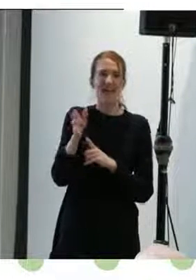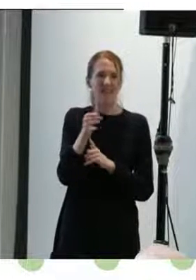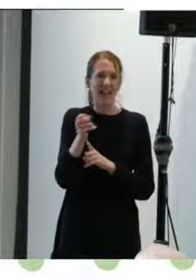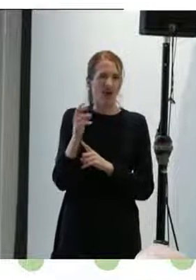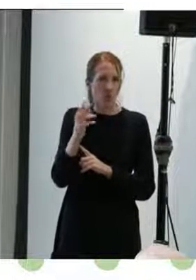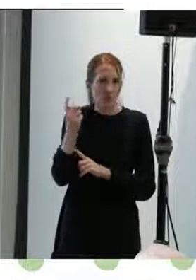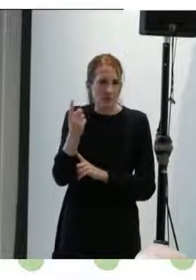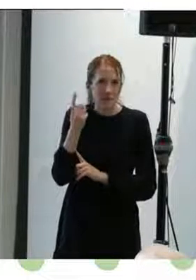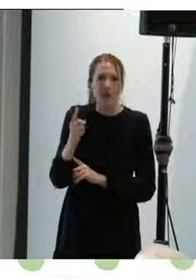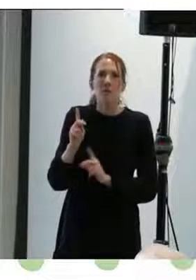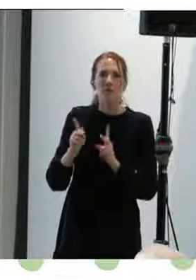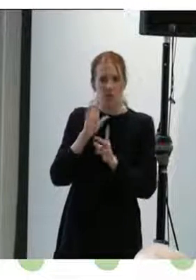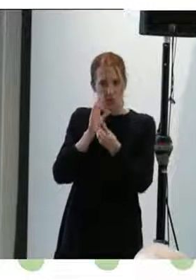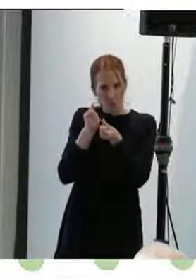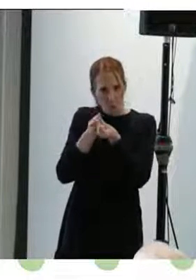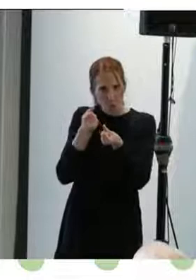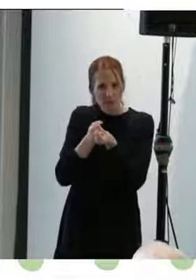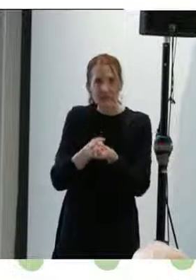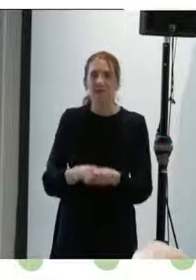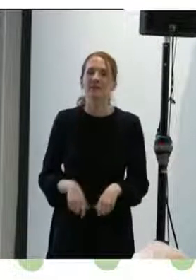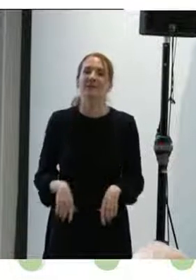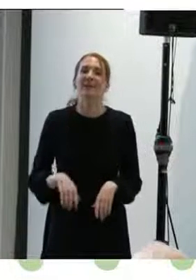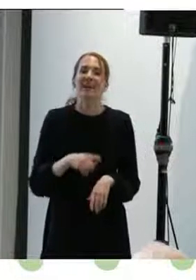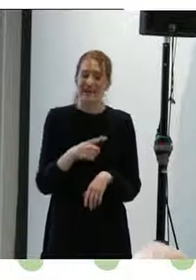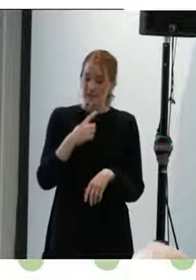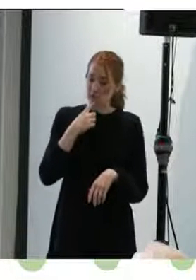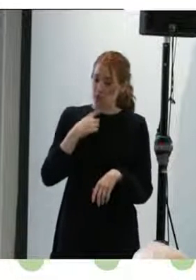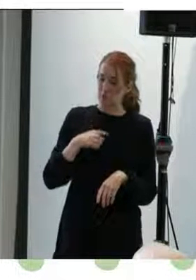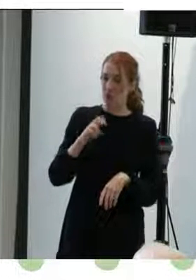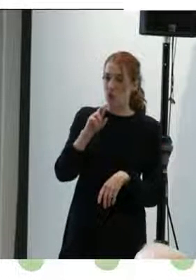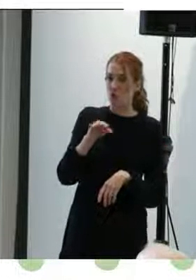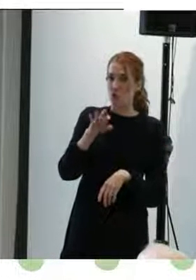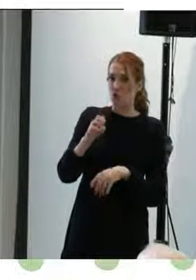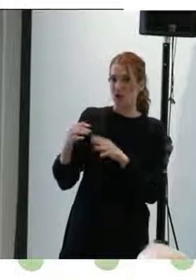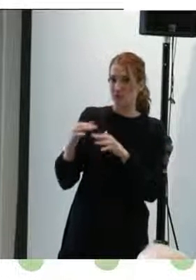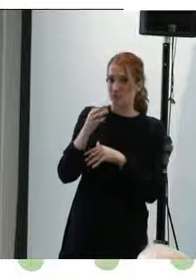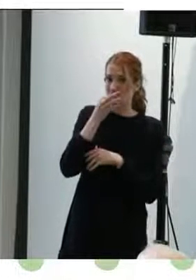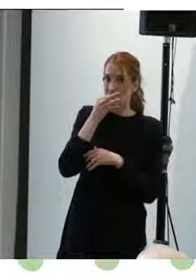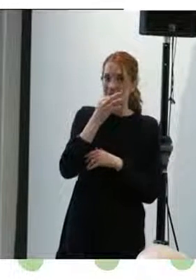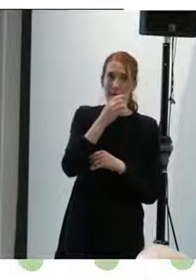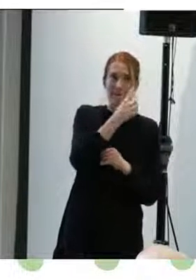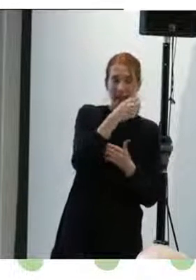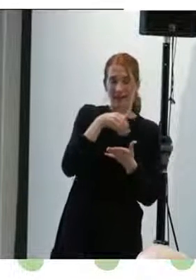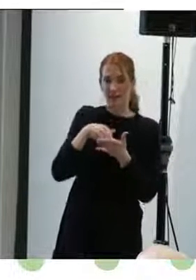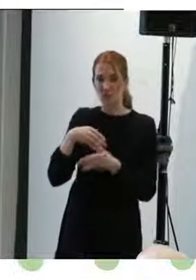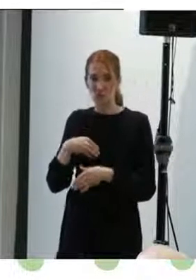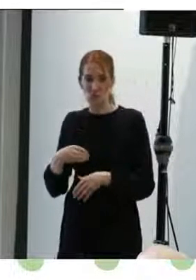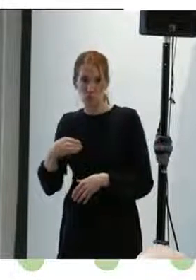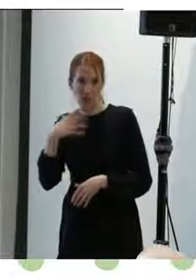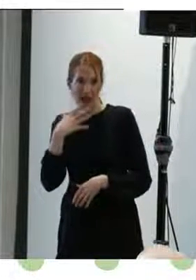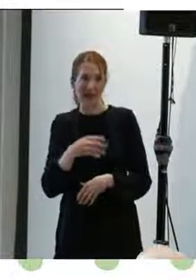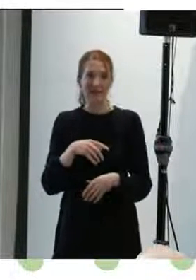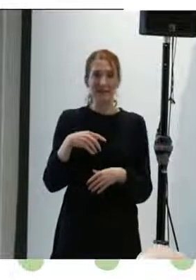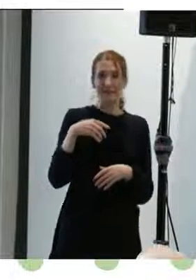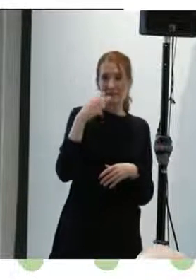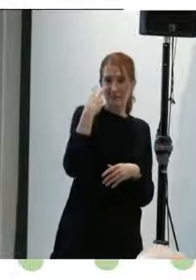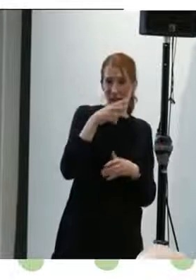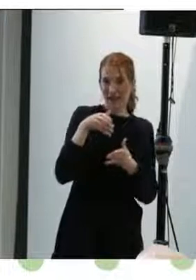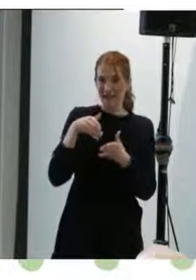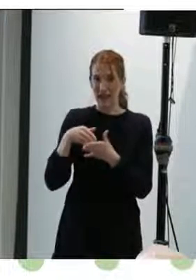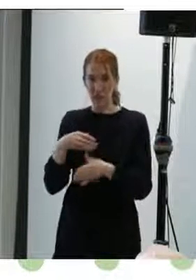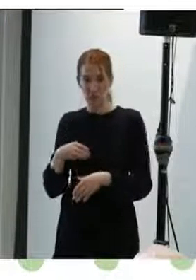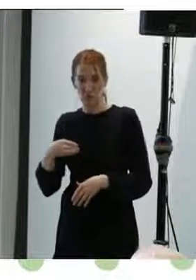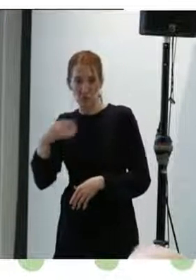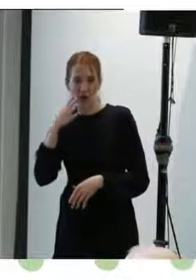he's seething, so he tells me a race war is coming. It will be black against white, Hispanic against white, and we'll fight it out on the